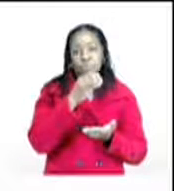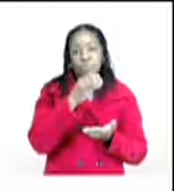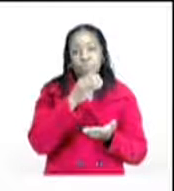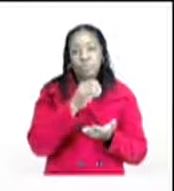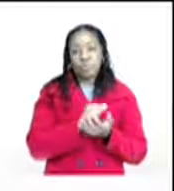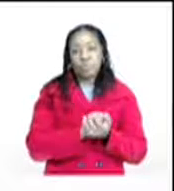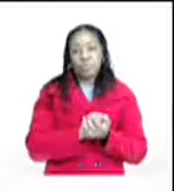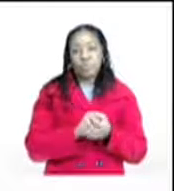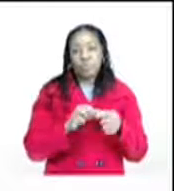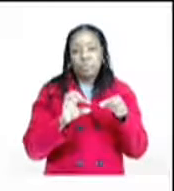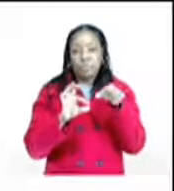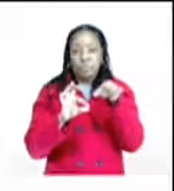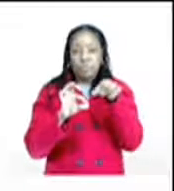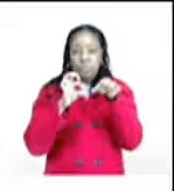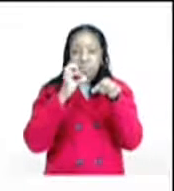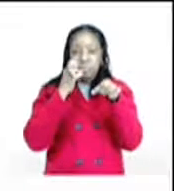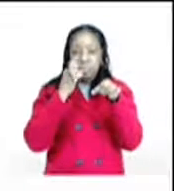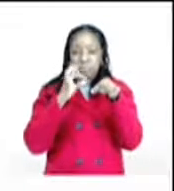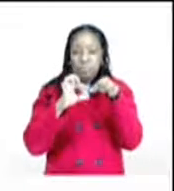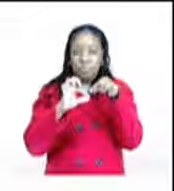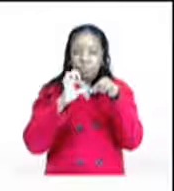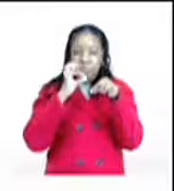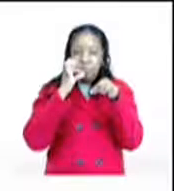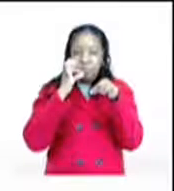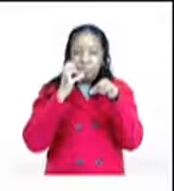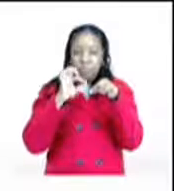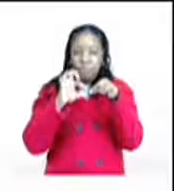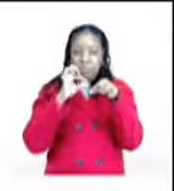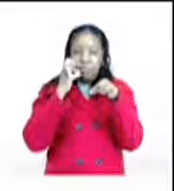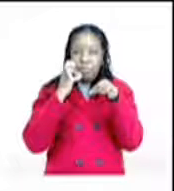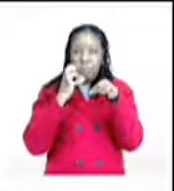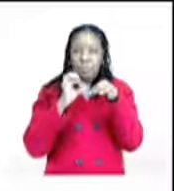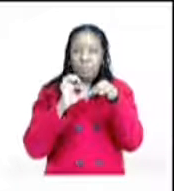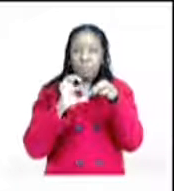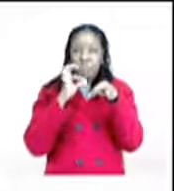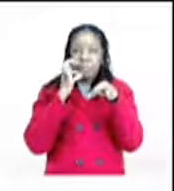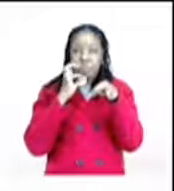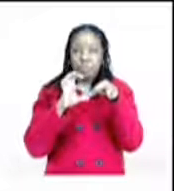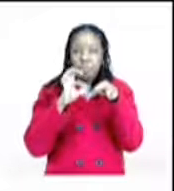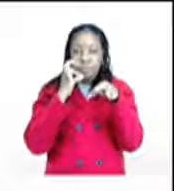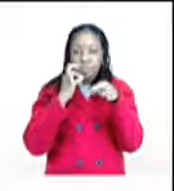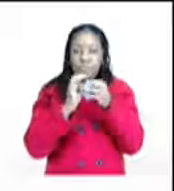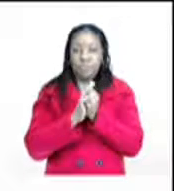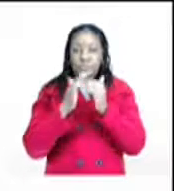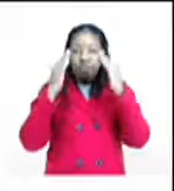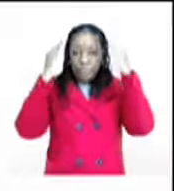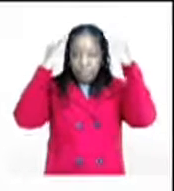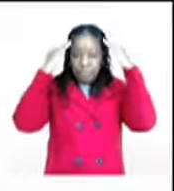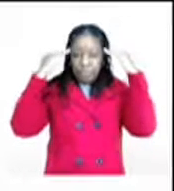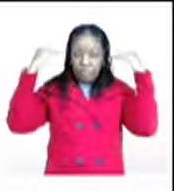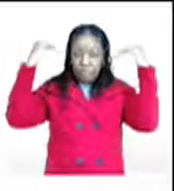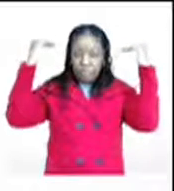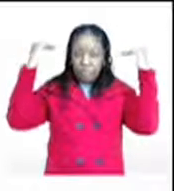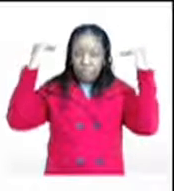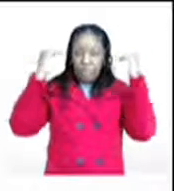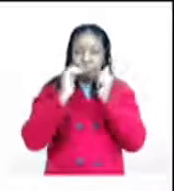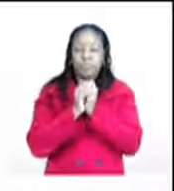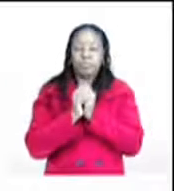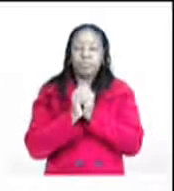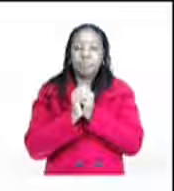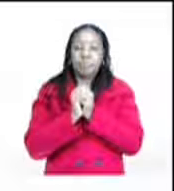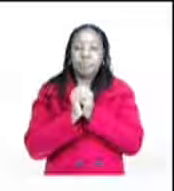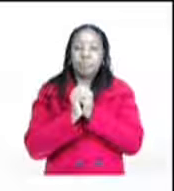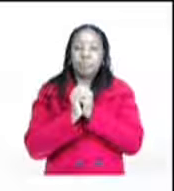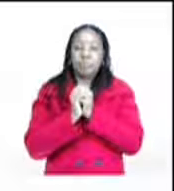glass. The next one, grapes. The next one, hat. And the